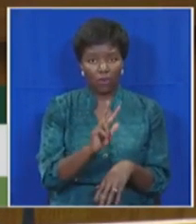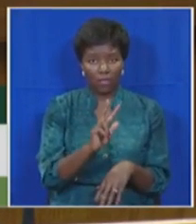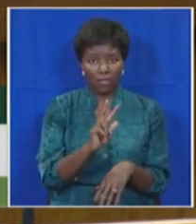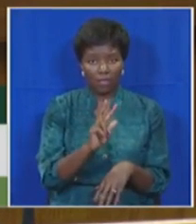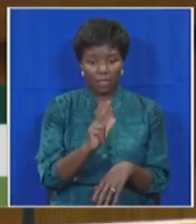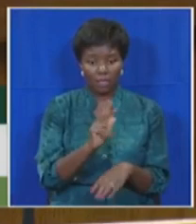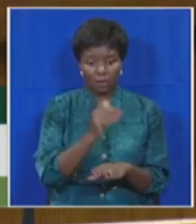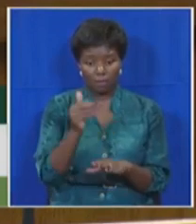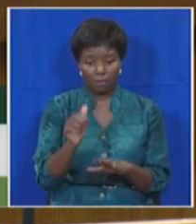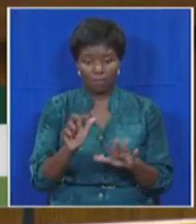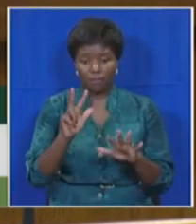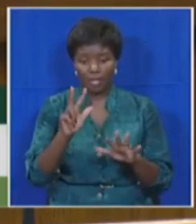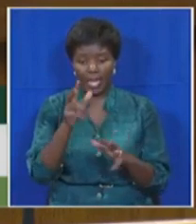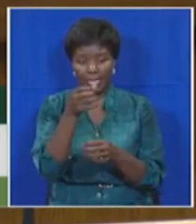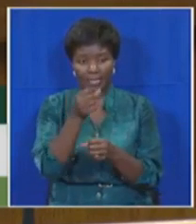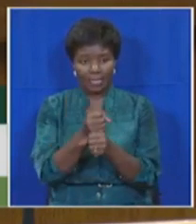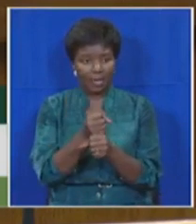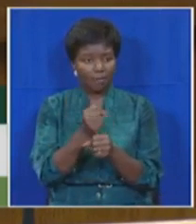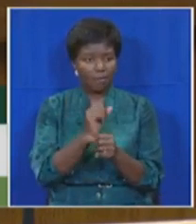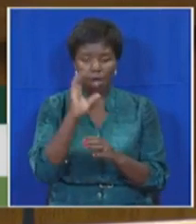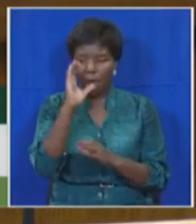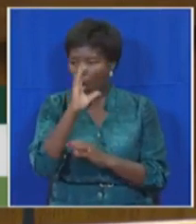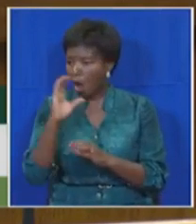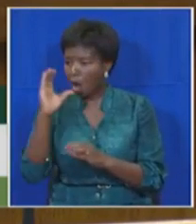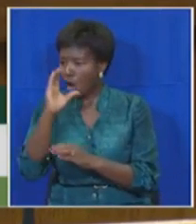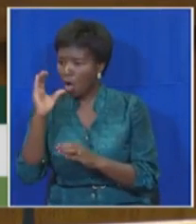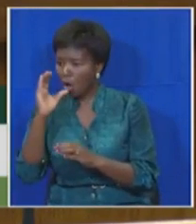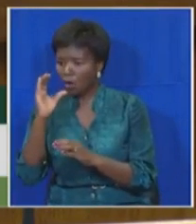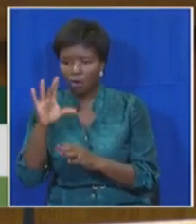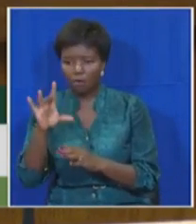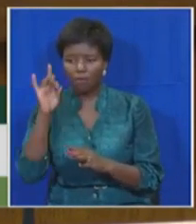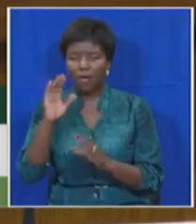weer gevind het, was hulle nie geïnteresseerd